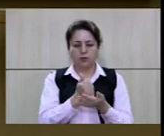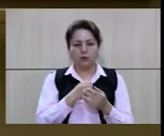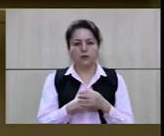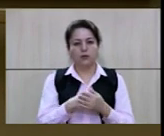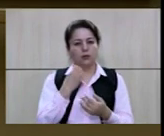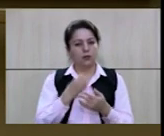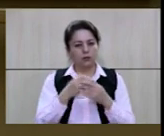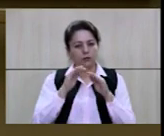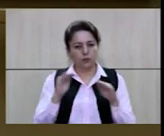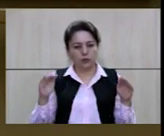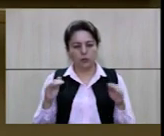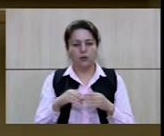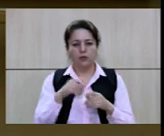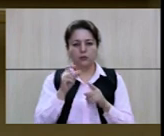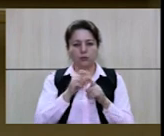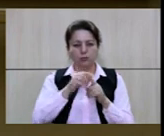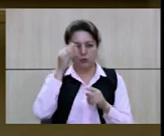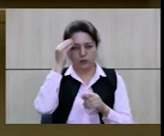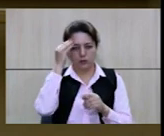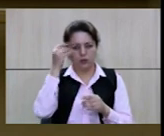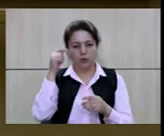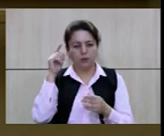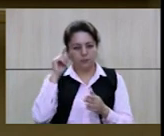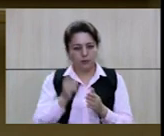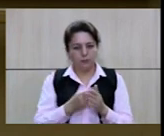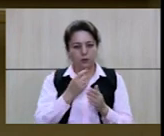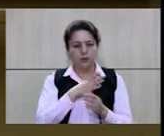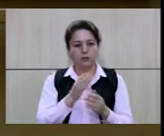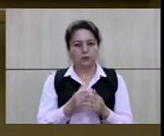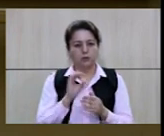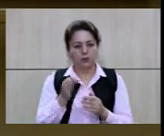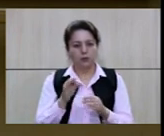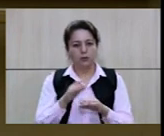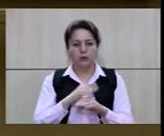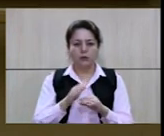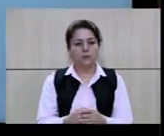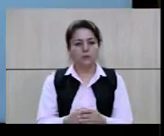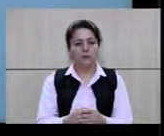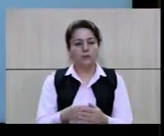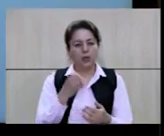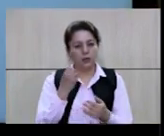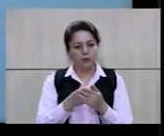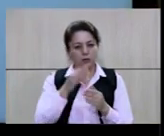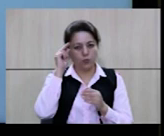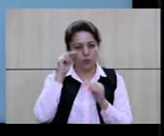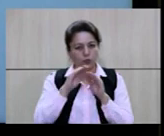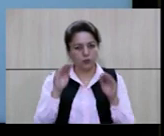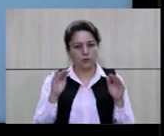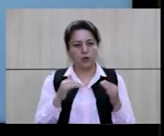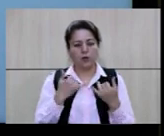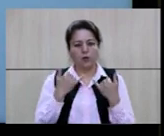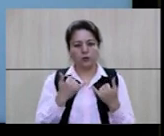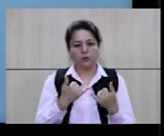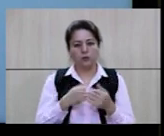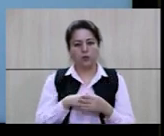Qadrli o'quvchilar, so'zlarimizning ma'nosini bilib oldingizmi? Barakalla. Qadrli o'quvchilar,